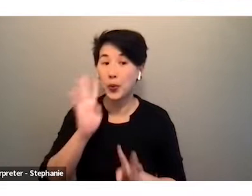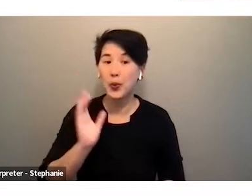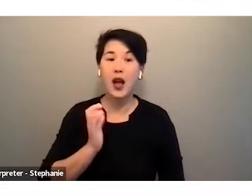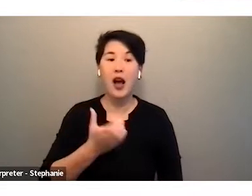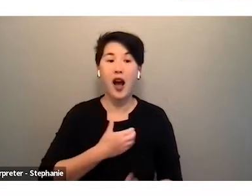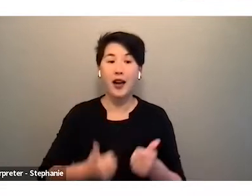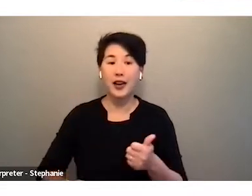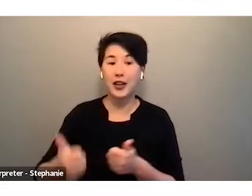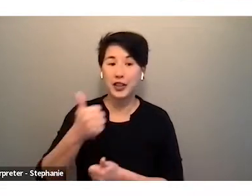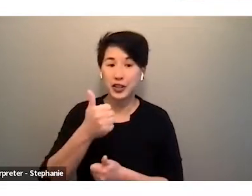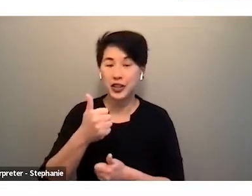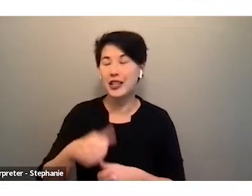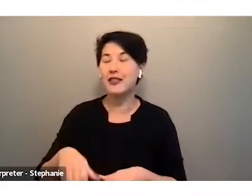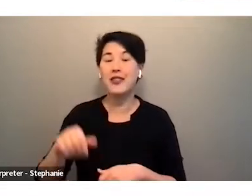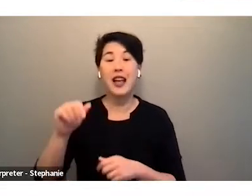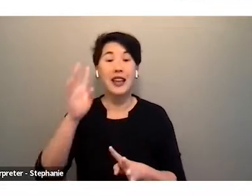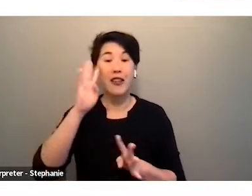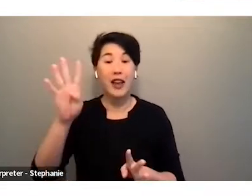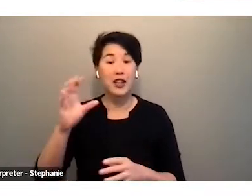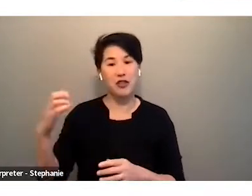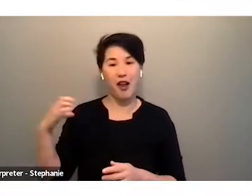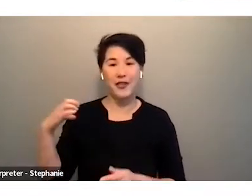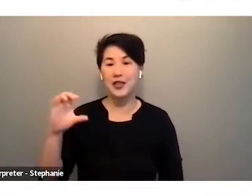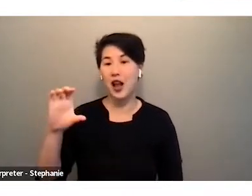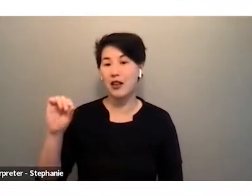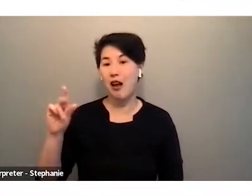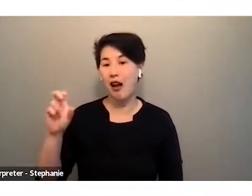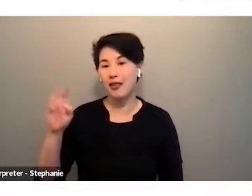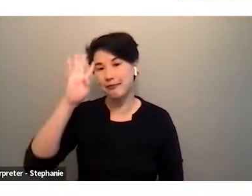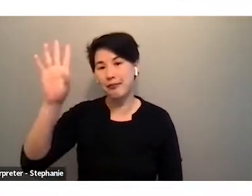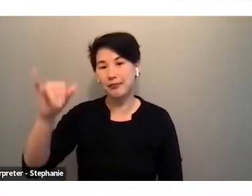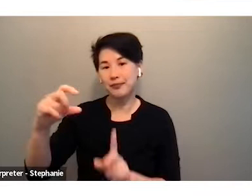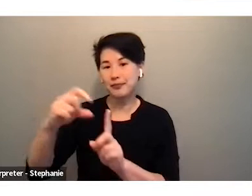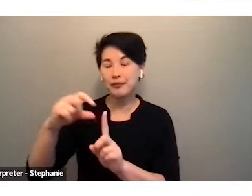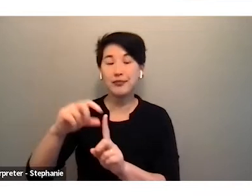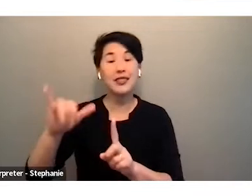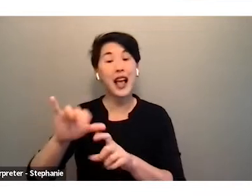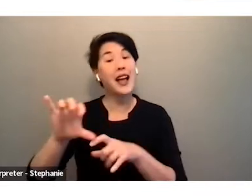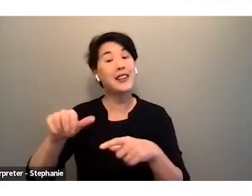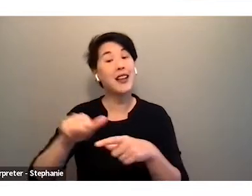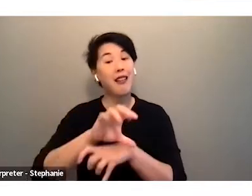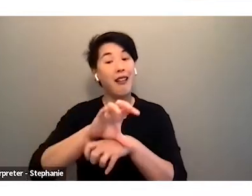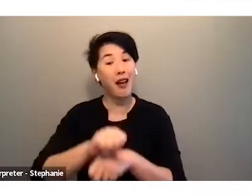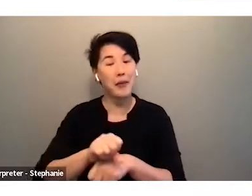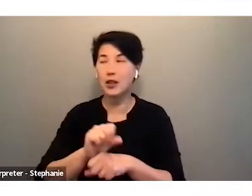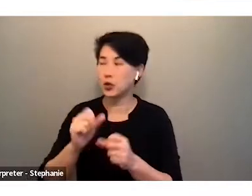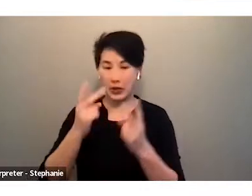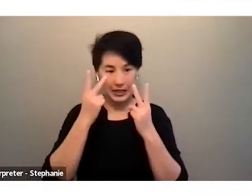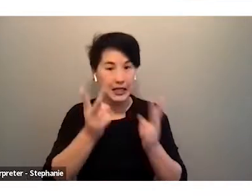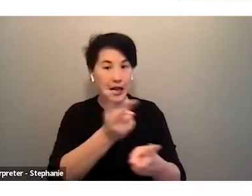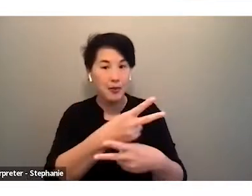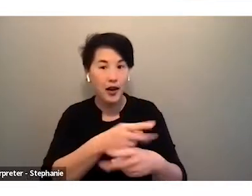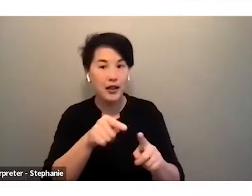Innovation Officer, Colin, that explains waste-led design as a practice that challenges us to see a product's end